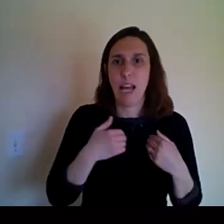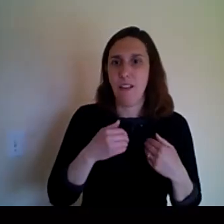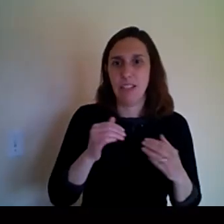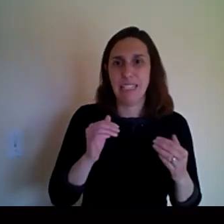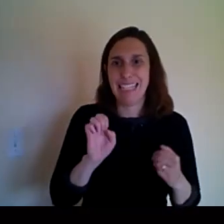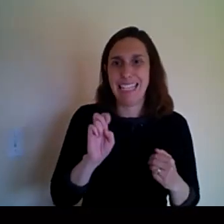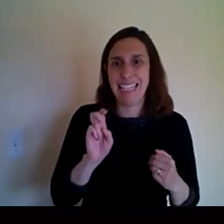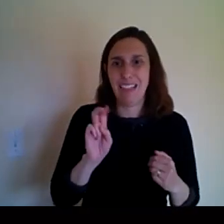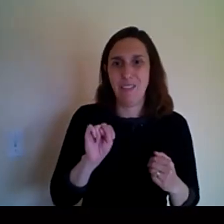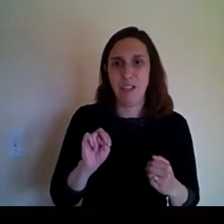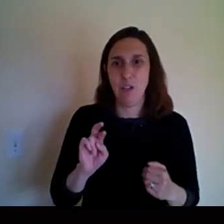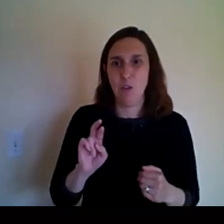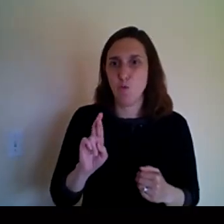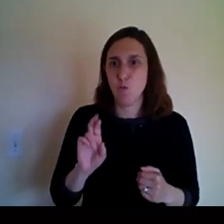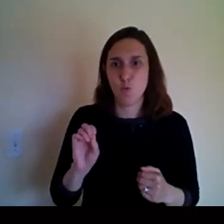numbers.